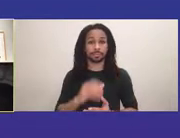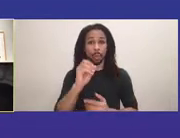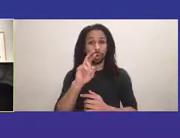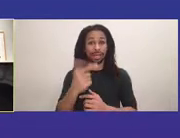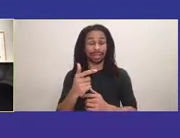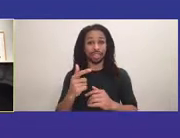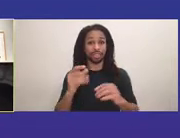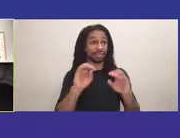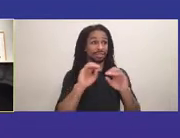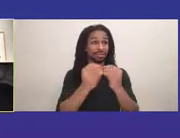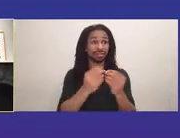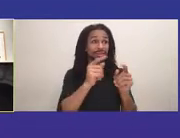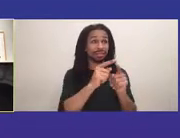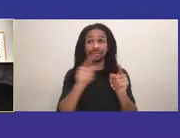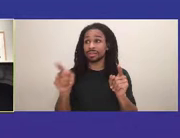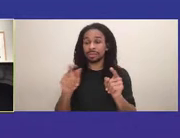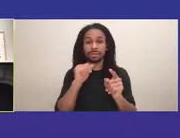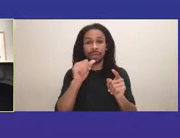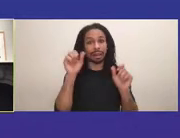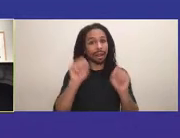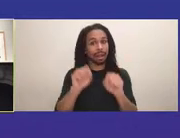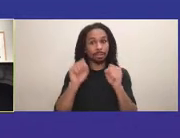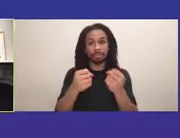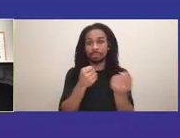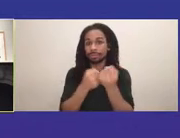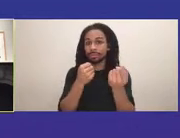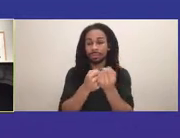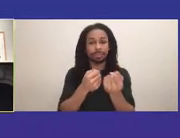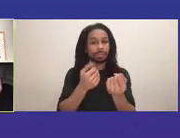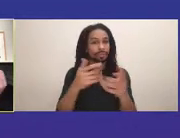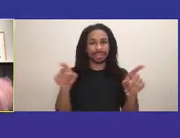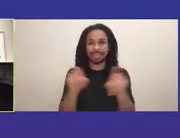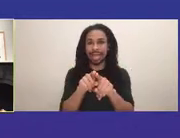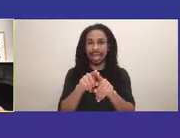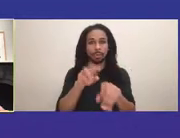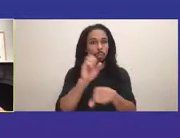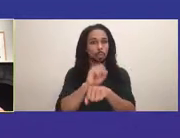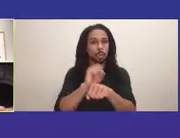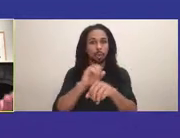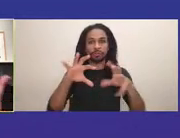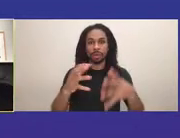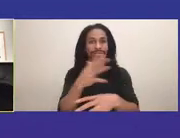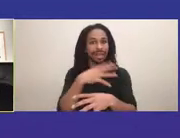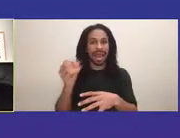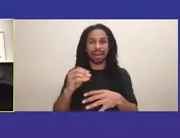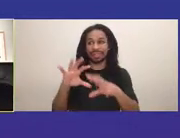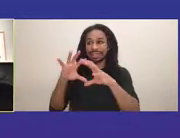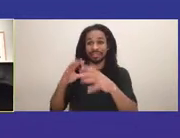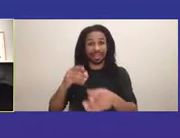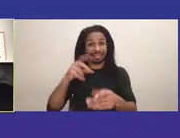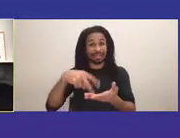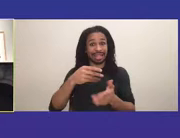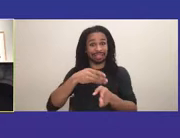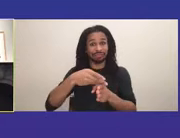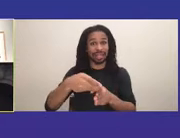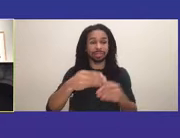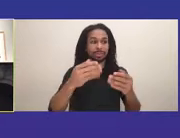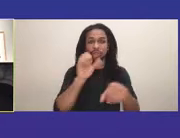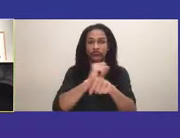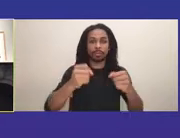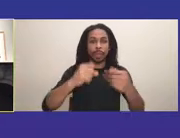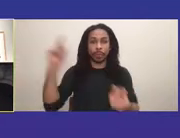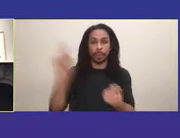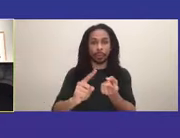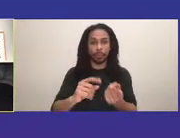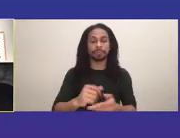Organizations are not able to support the same workforce, and the sector is losing its jobs. There's a 25%